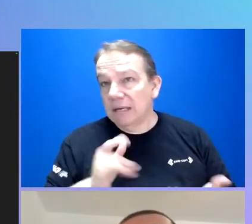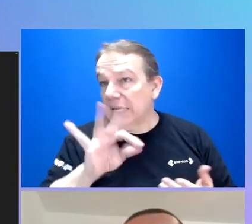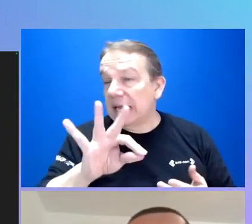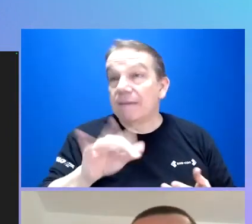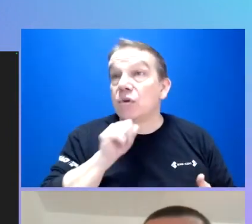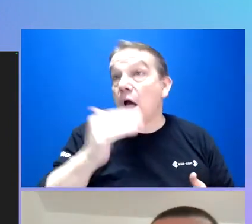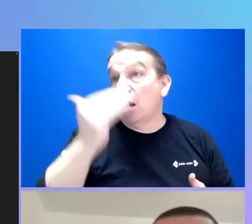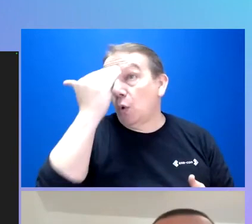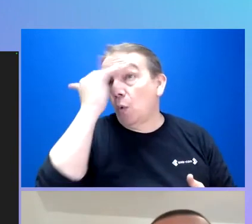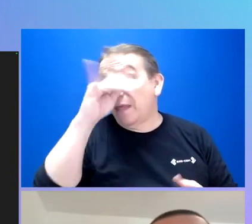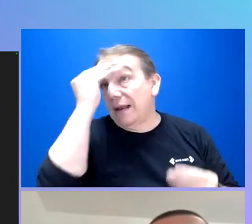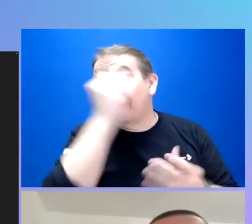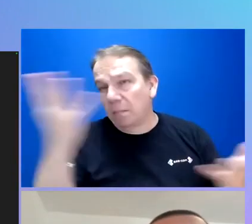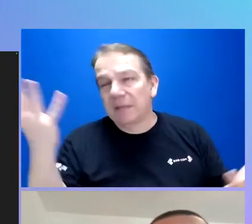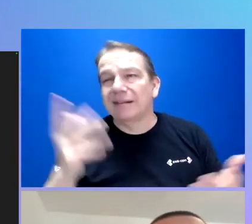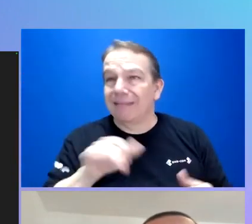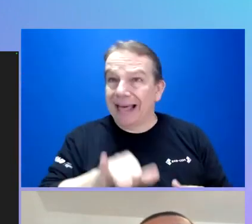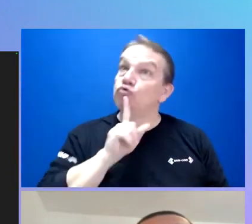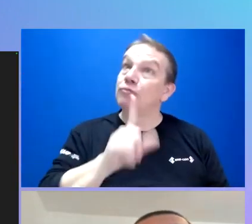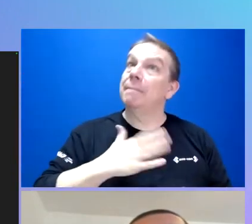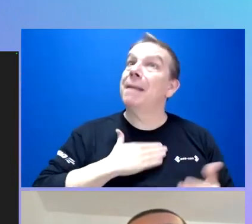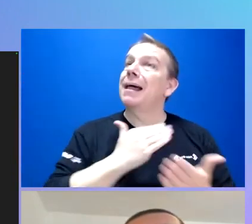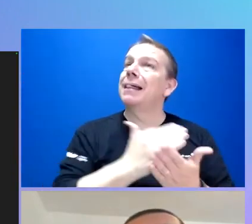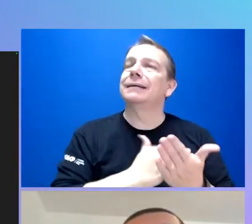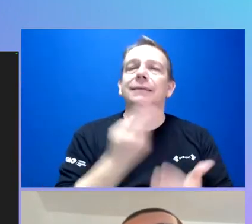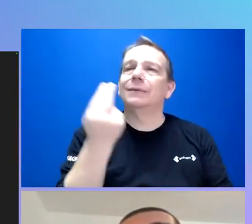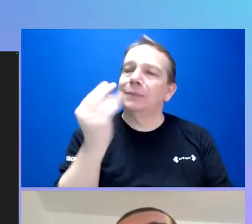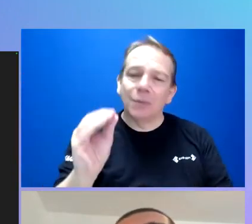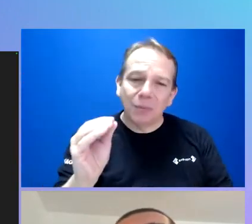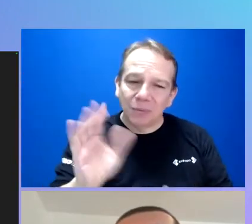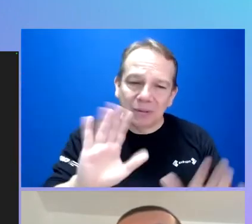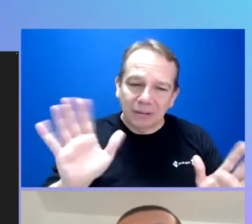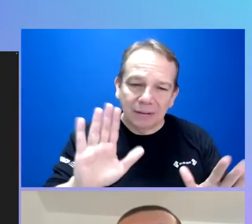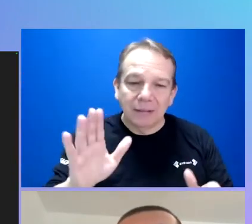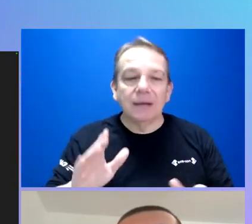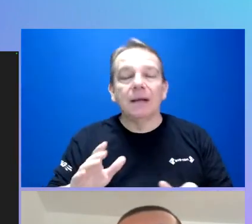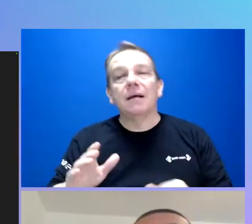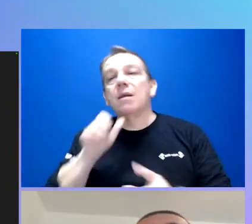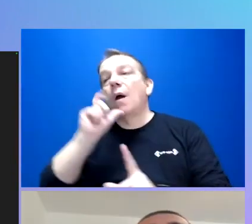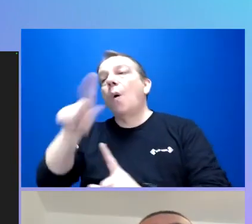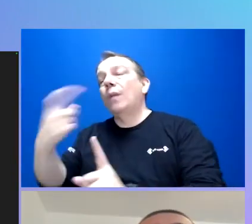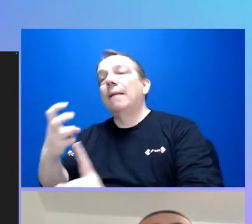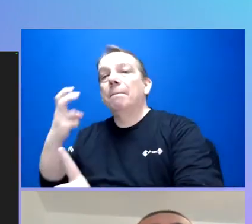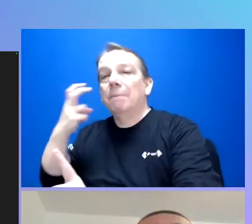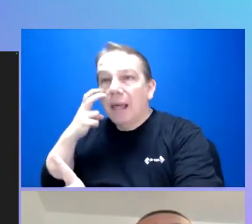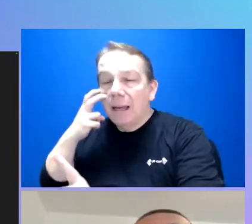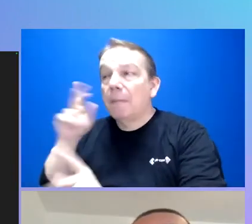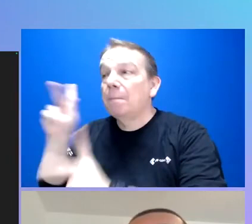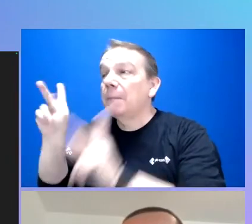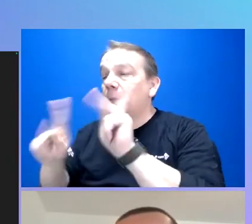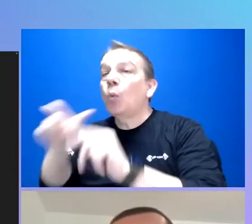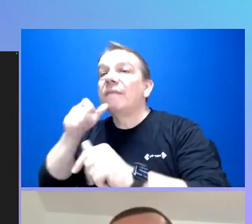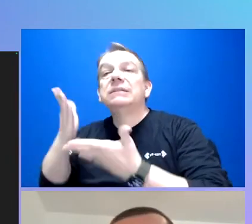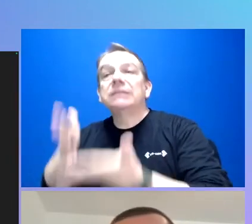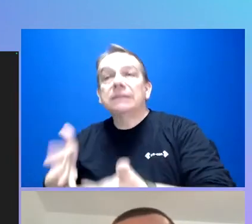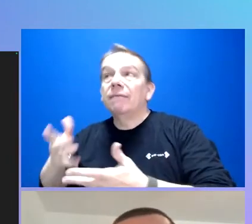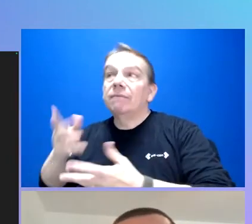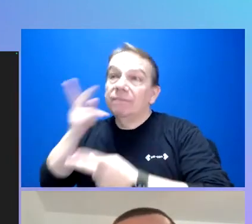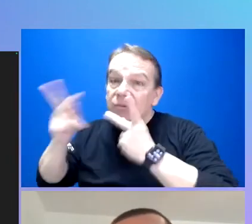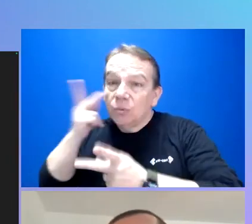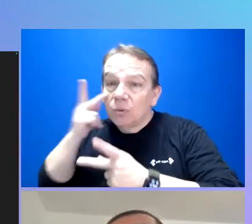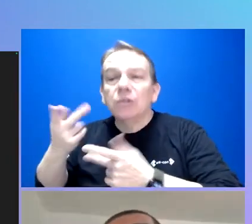useful, but that's not really the lesson. Or is it not only blind, but partially sighted people use screen